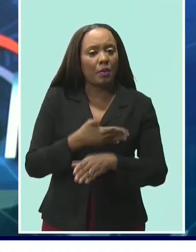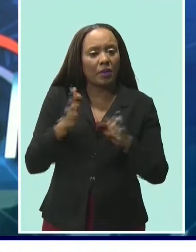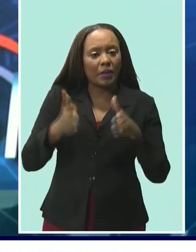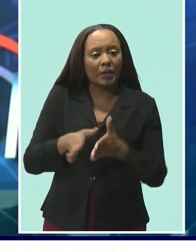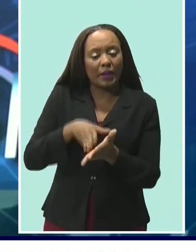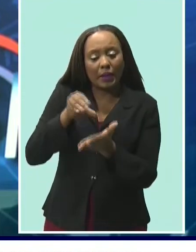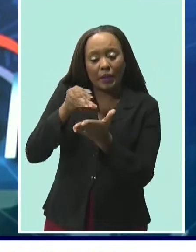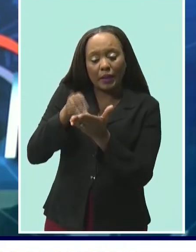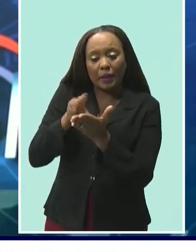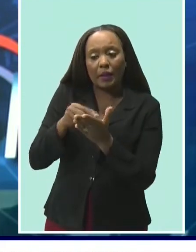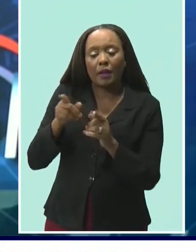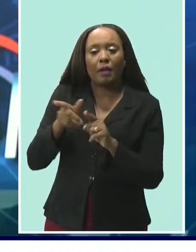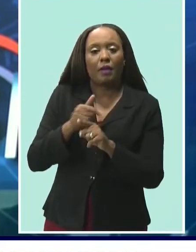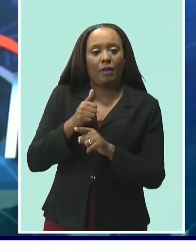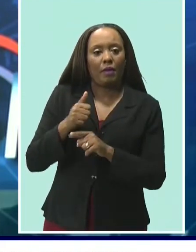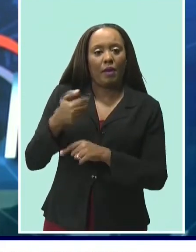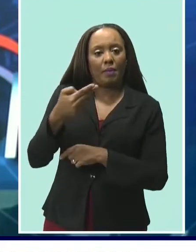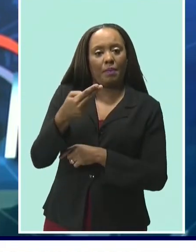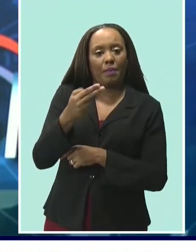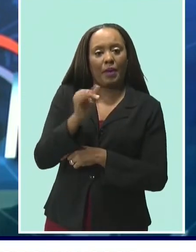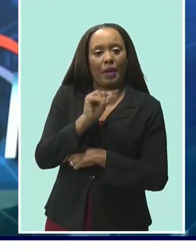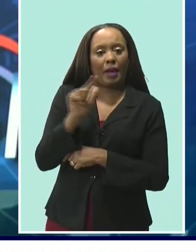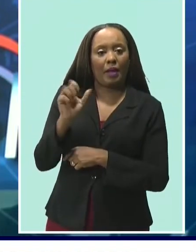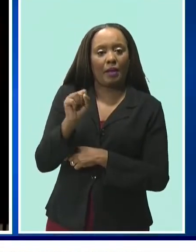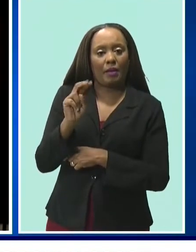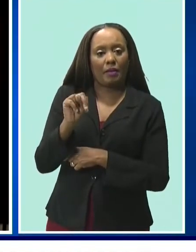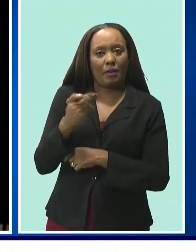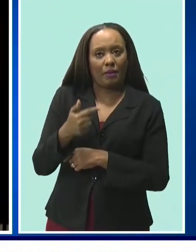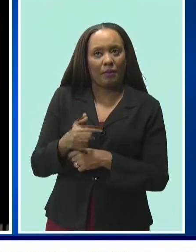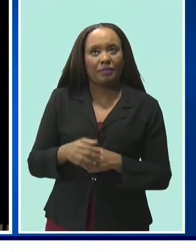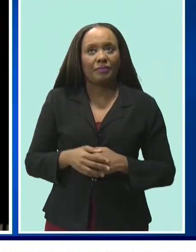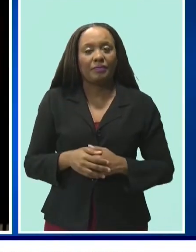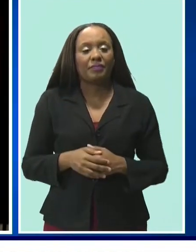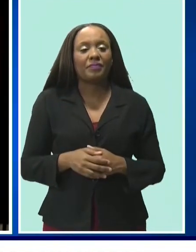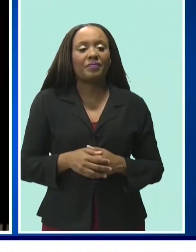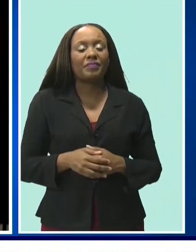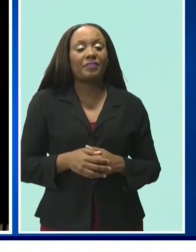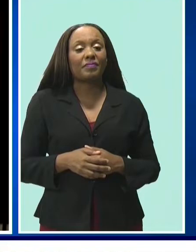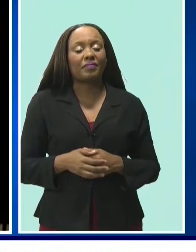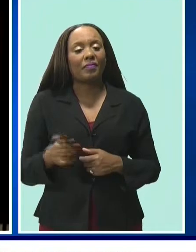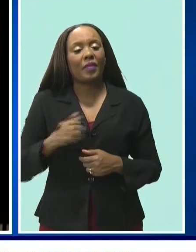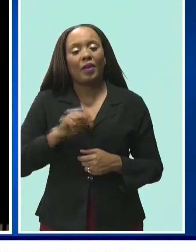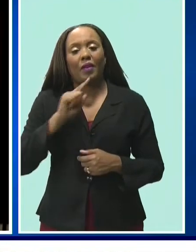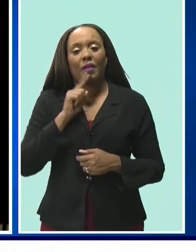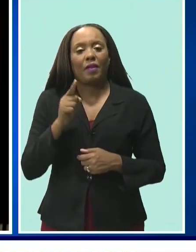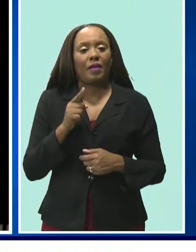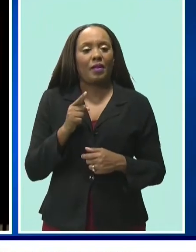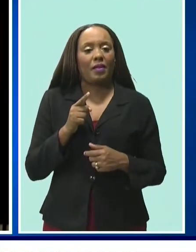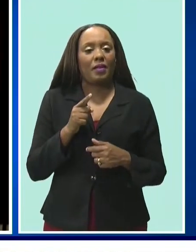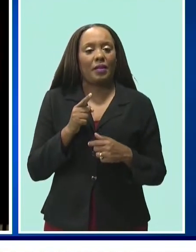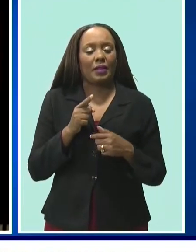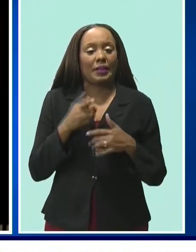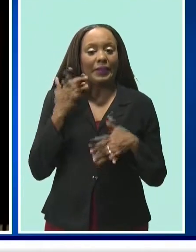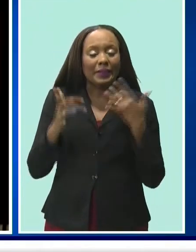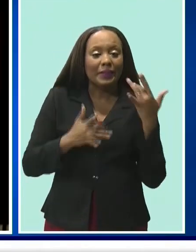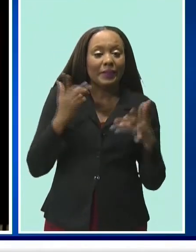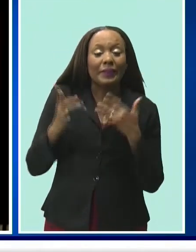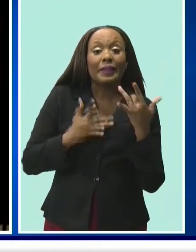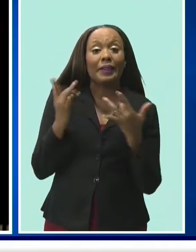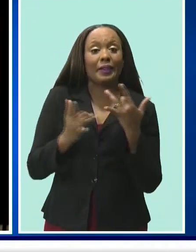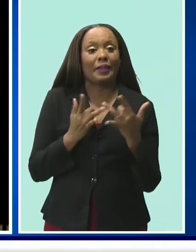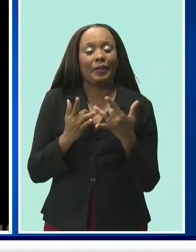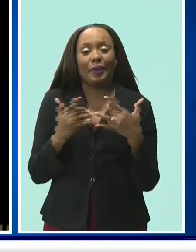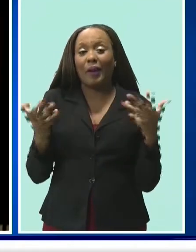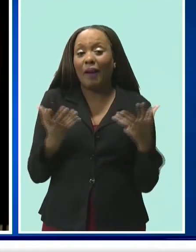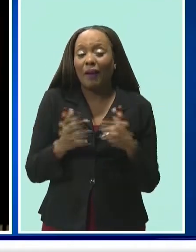from the renowned musicians. What I'm most excited about, and I really applaud Higher Entertainment for,